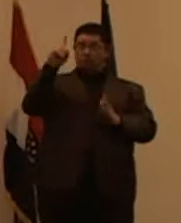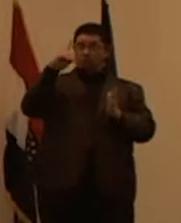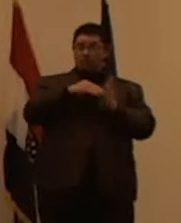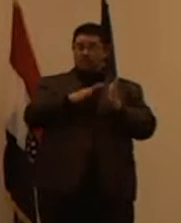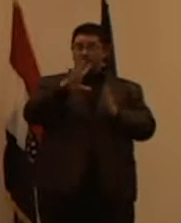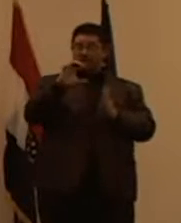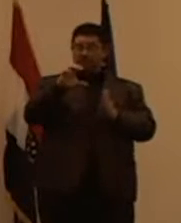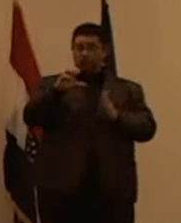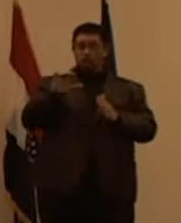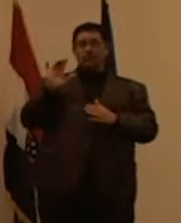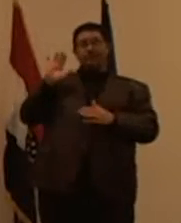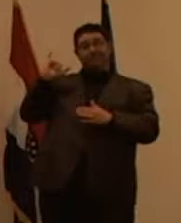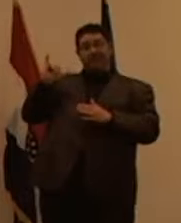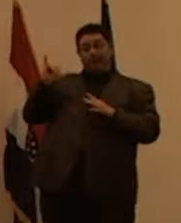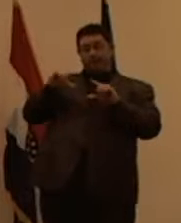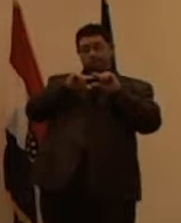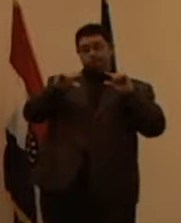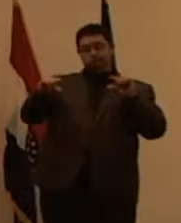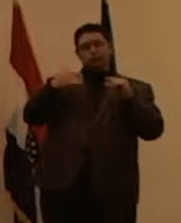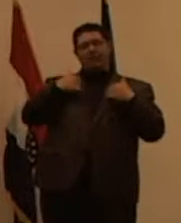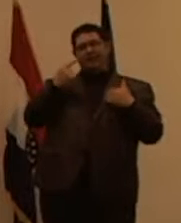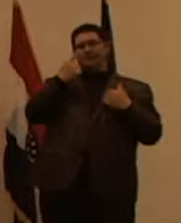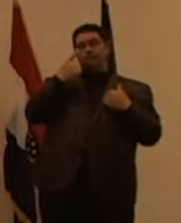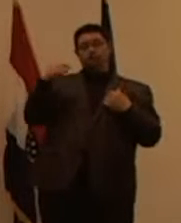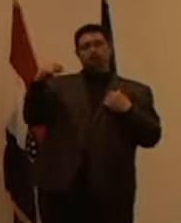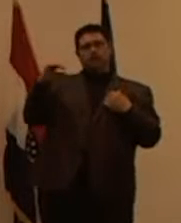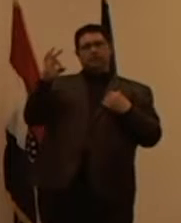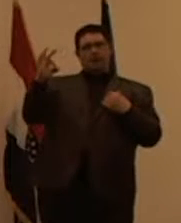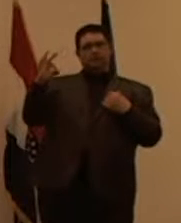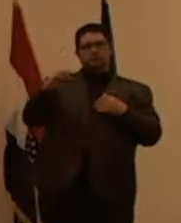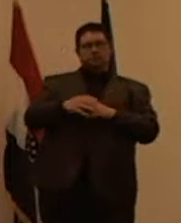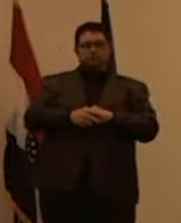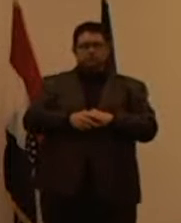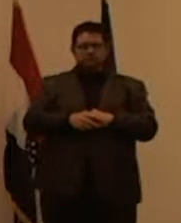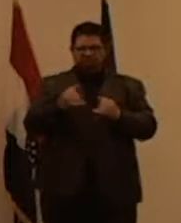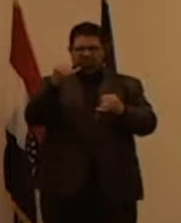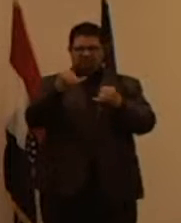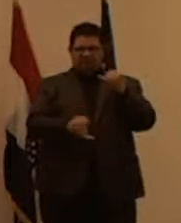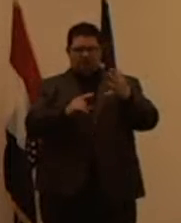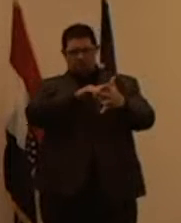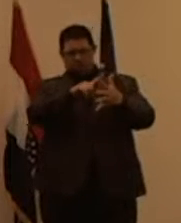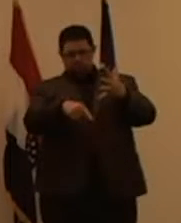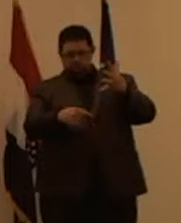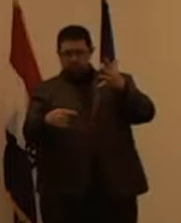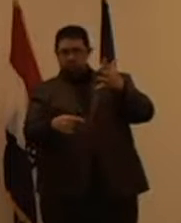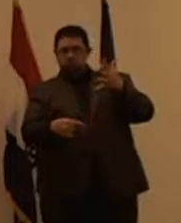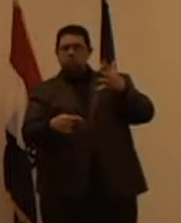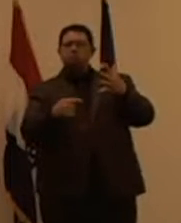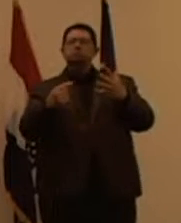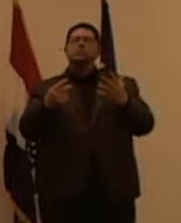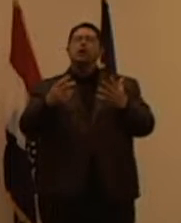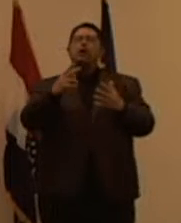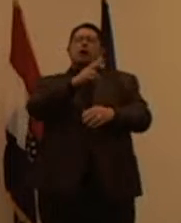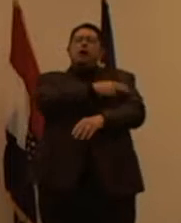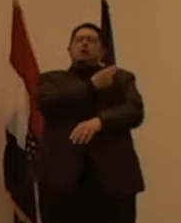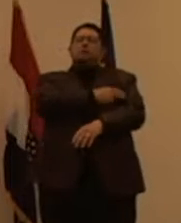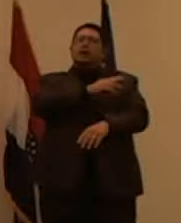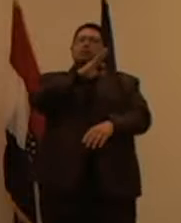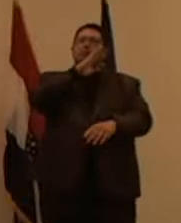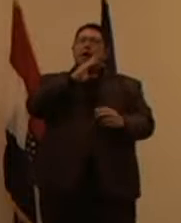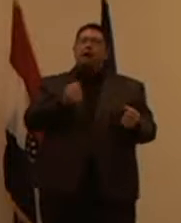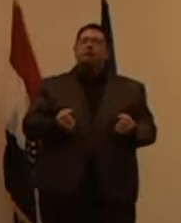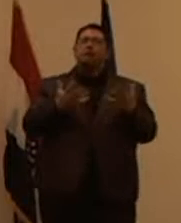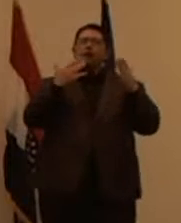be a green dot in this indicator. The final indicator will be hospital bed capacity. When we